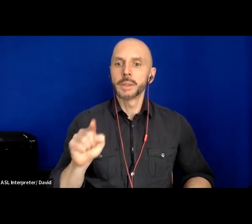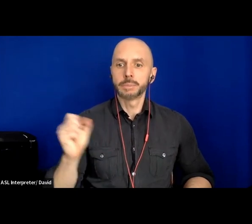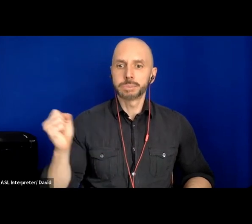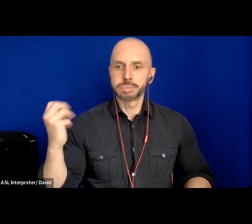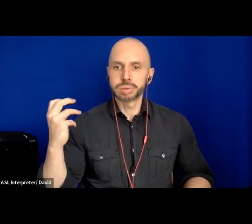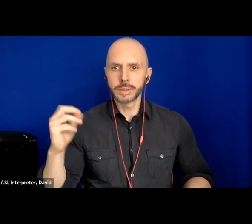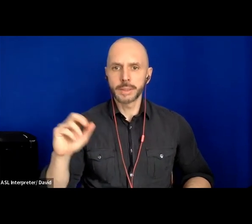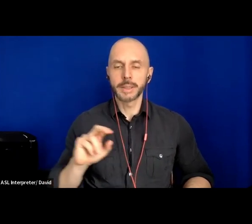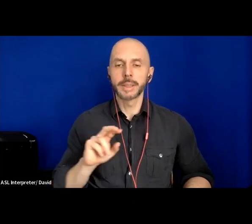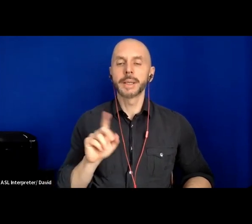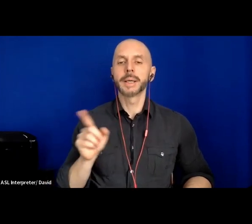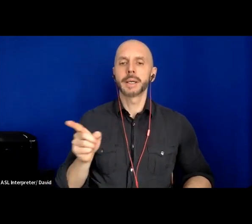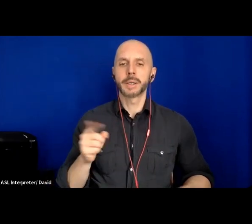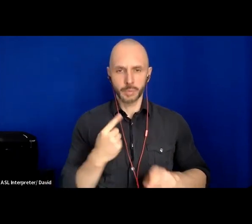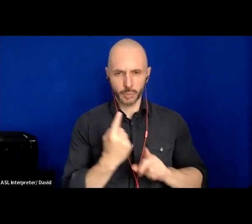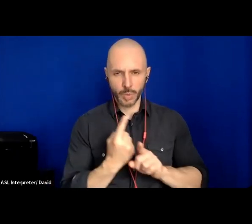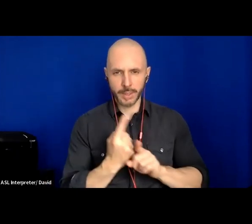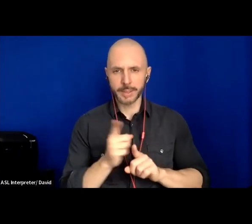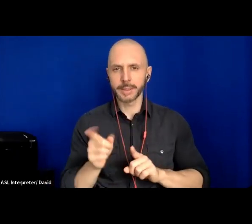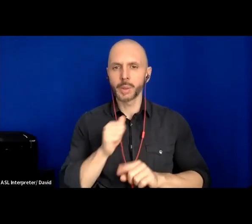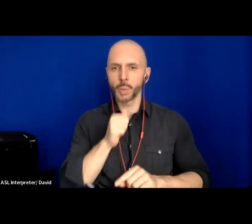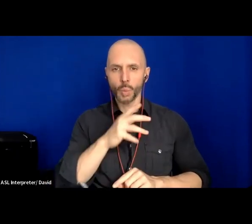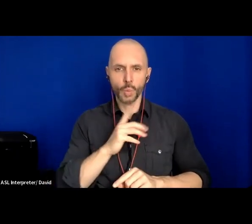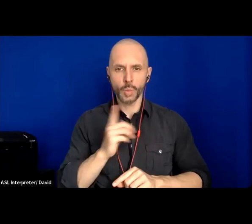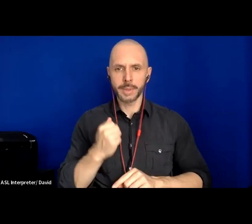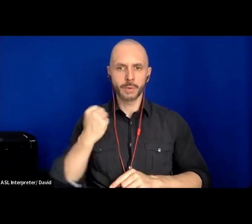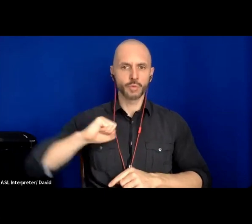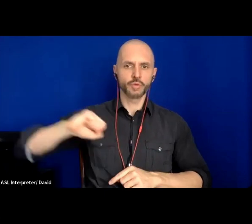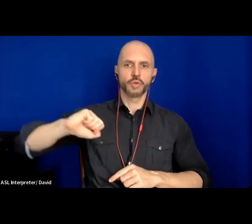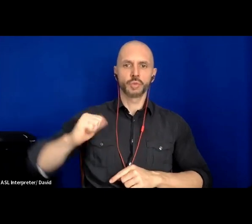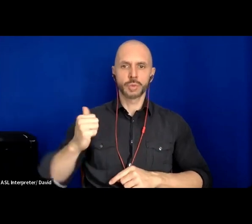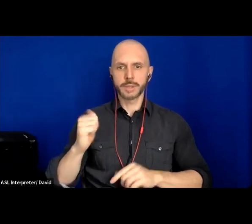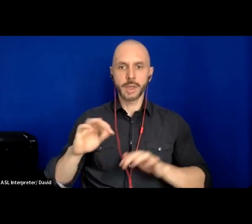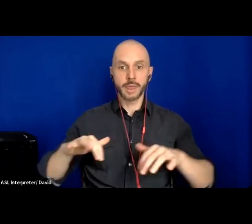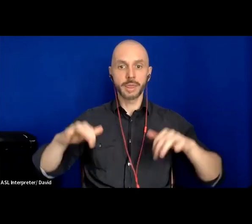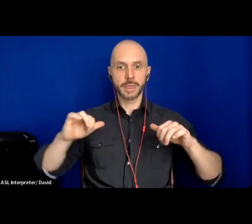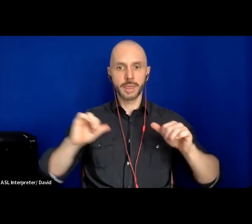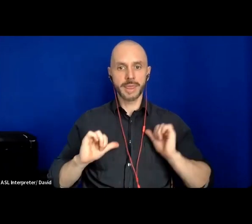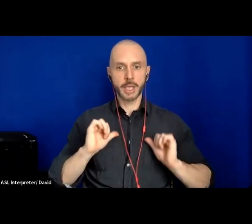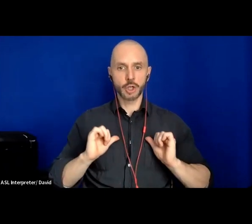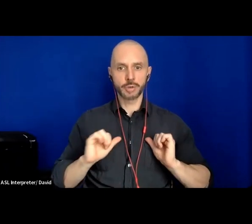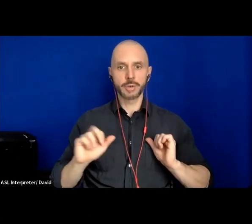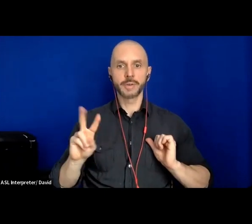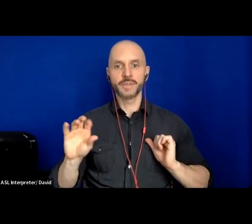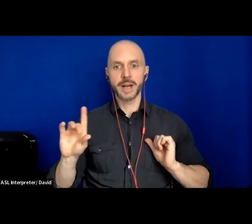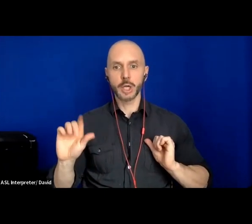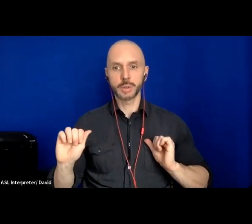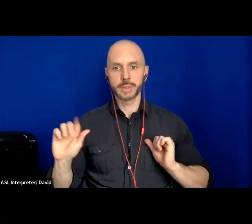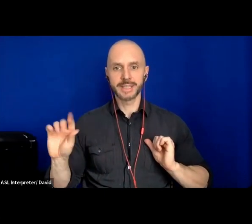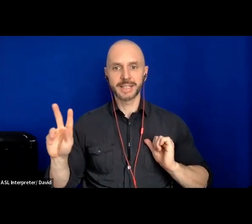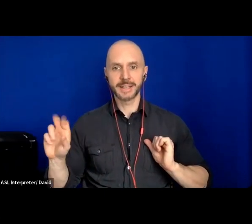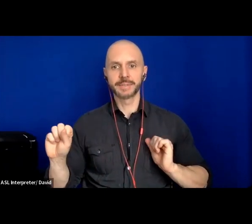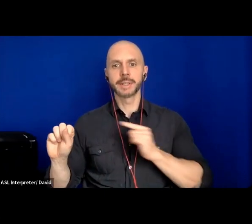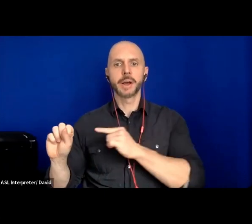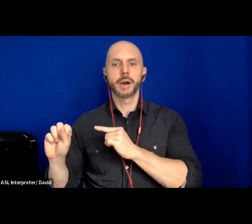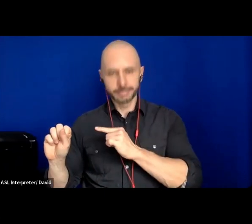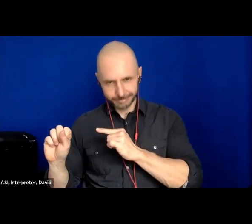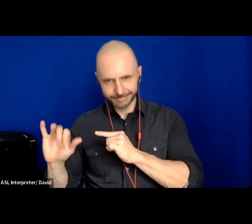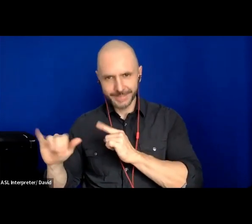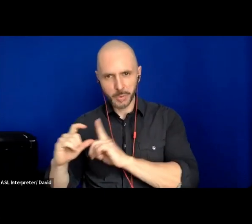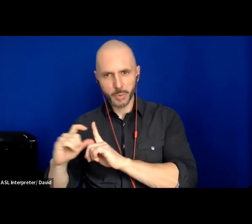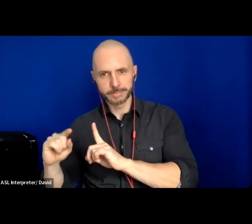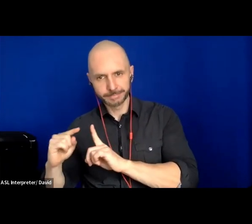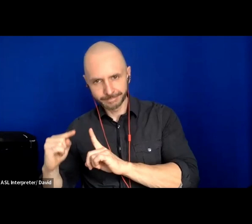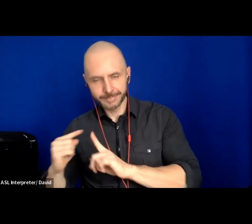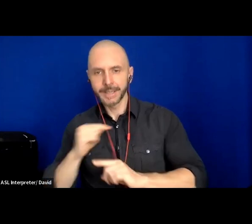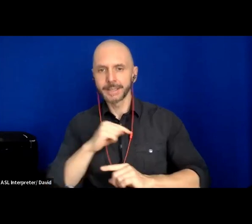the woman in Michigan who sat on the bus. So I even know that term, but it's only more recently, and there's so